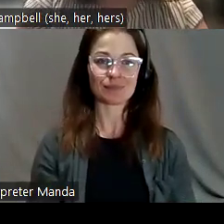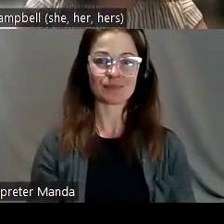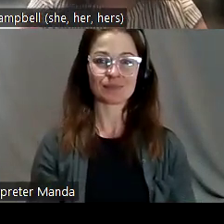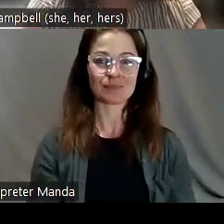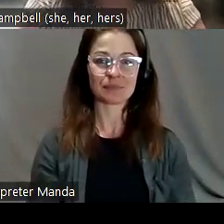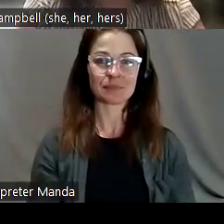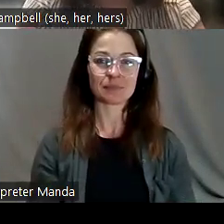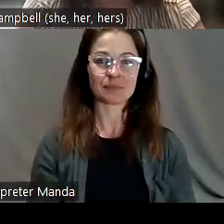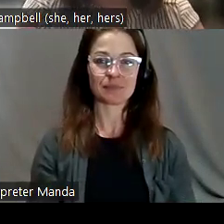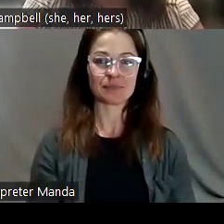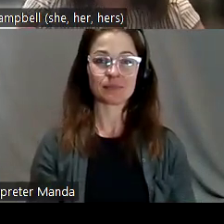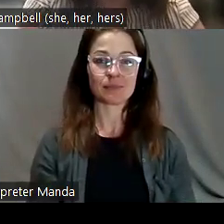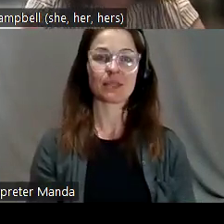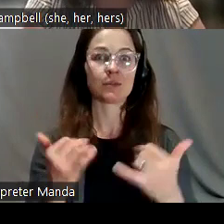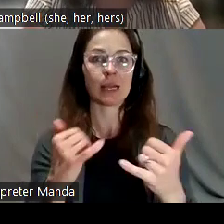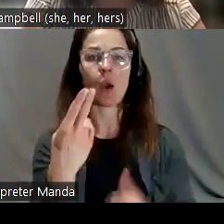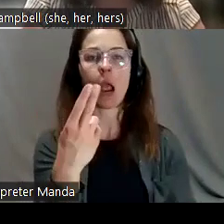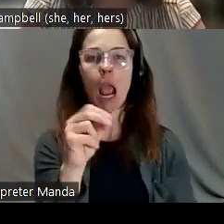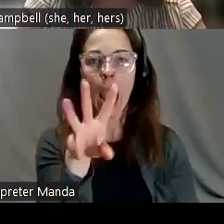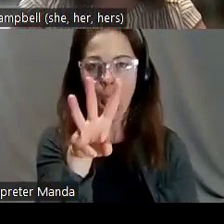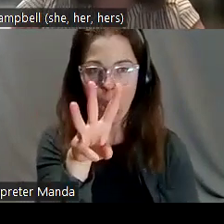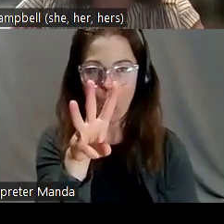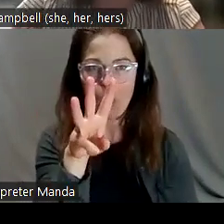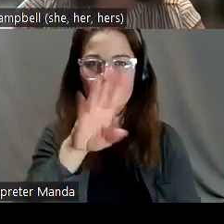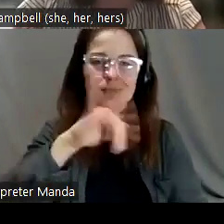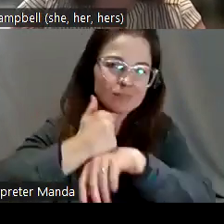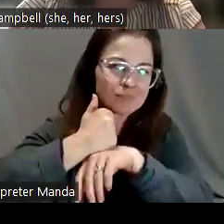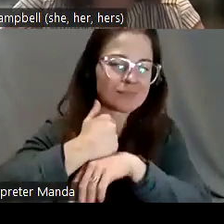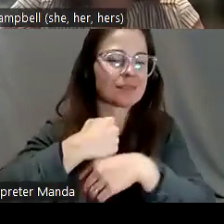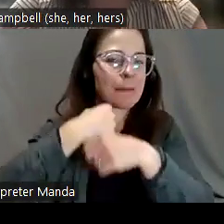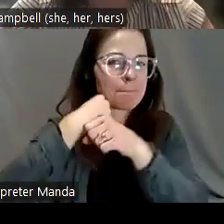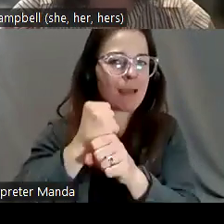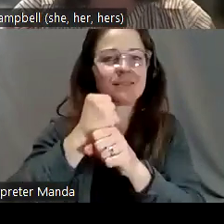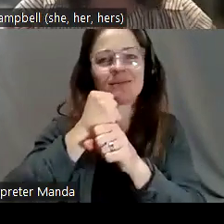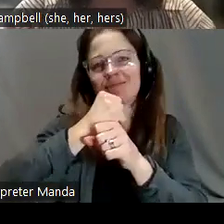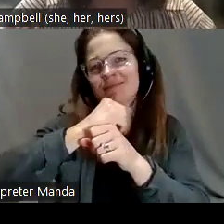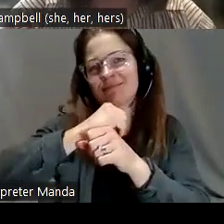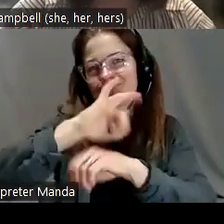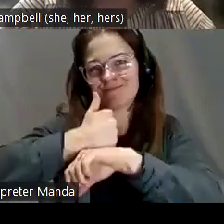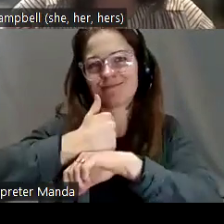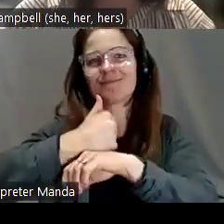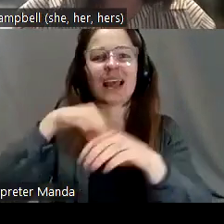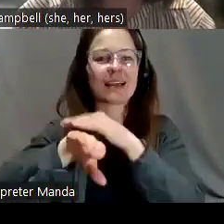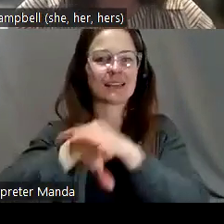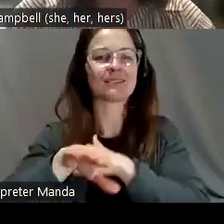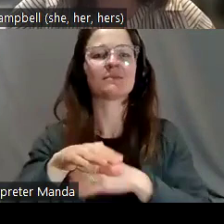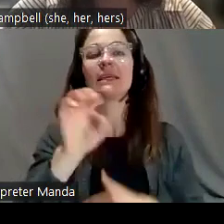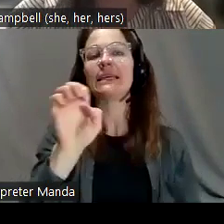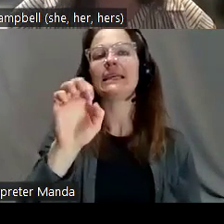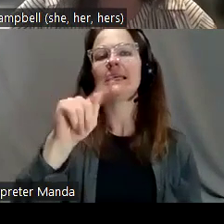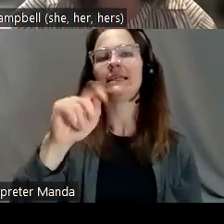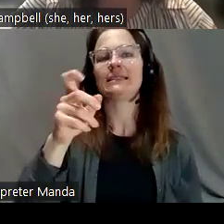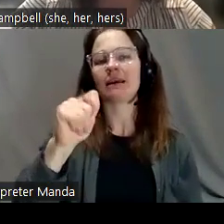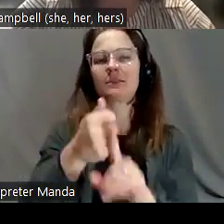So we're going to get into the how of creating access, and we're going to highlight different e-text options. Next slide,